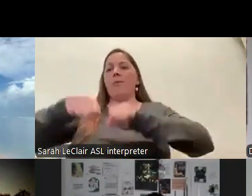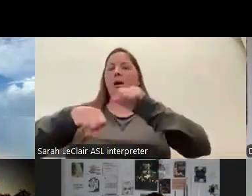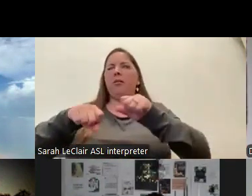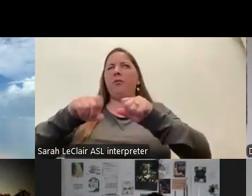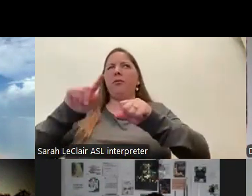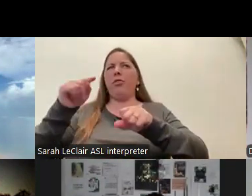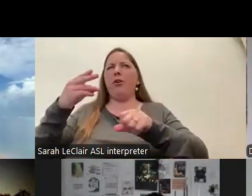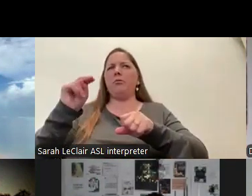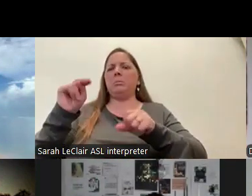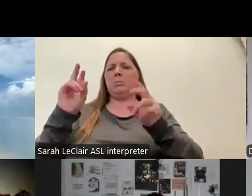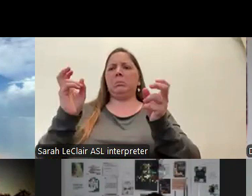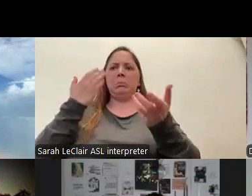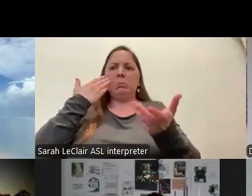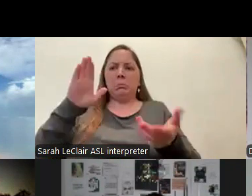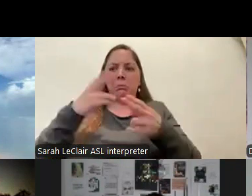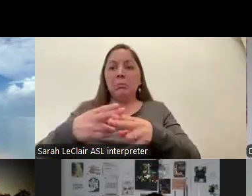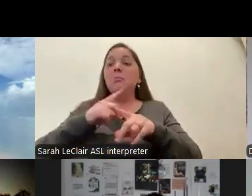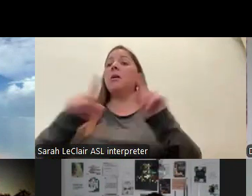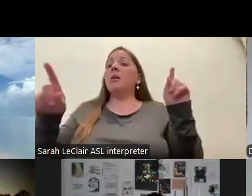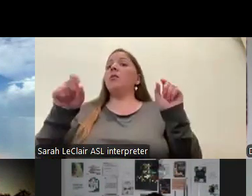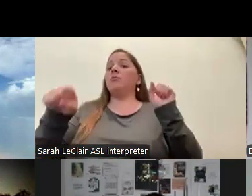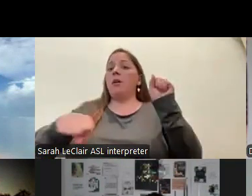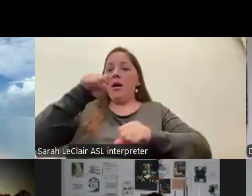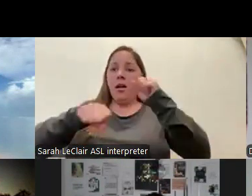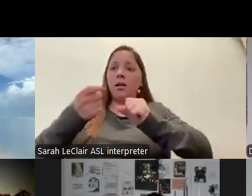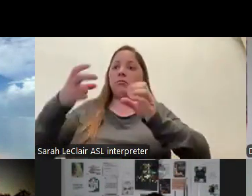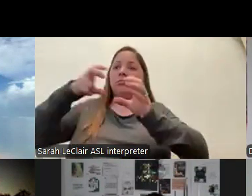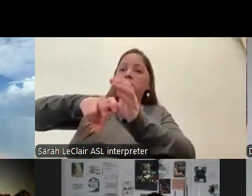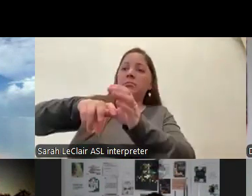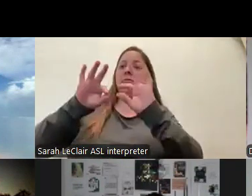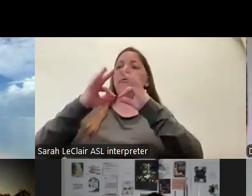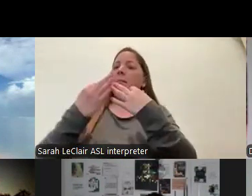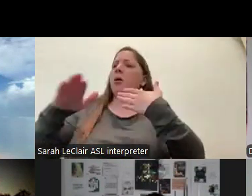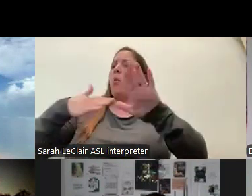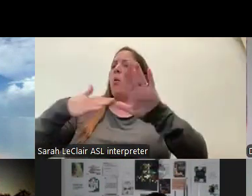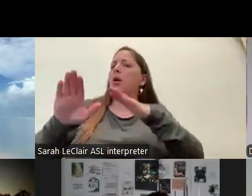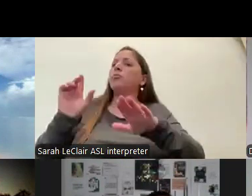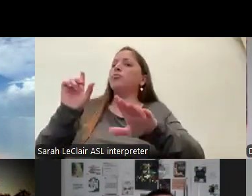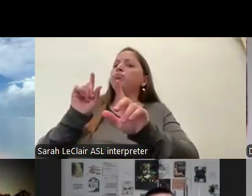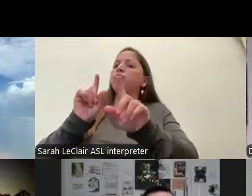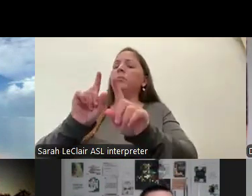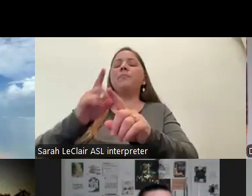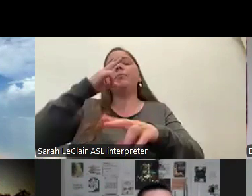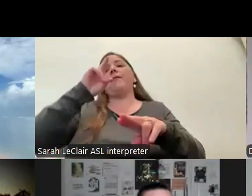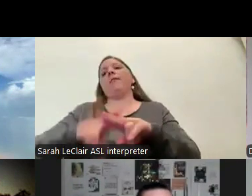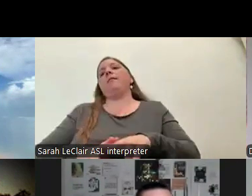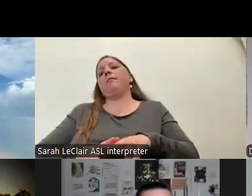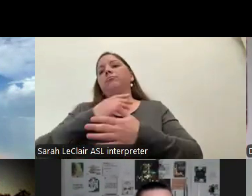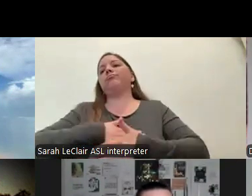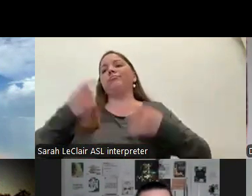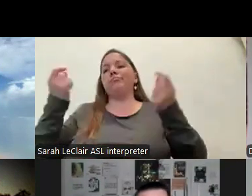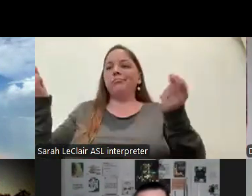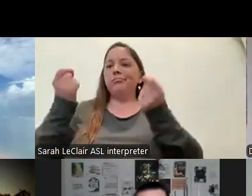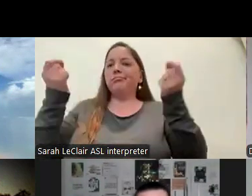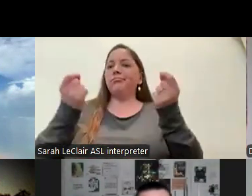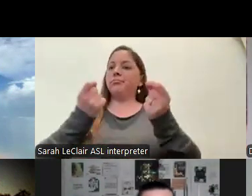call it, where you would ride the bike, your family can walk right alongside you, and it's just a lot of fun to kind of just go out there